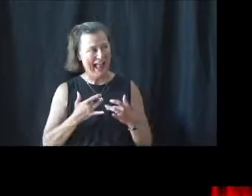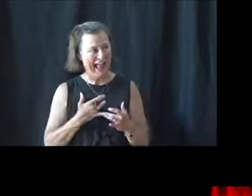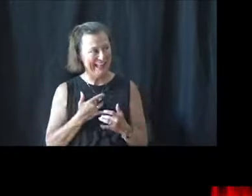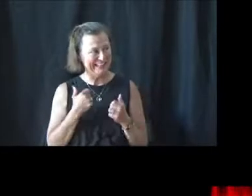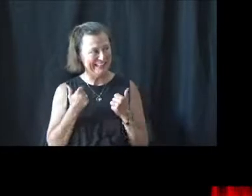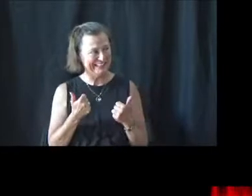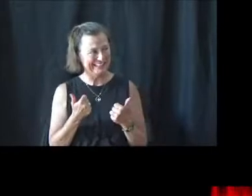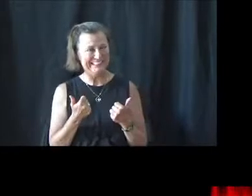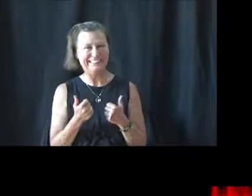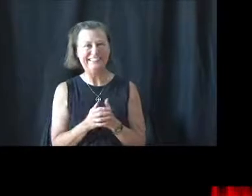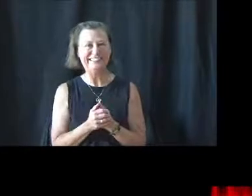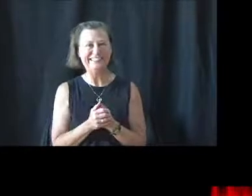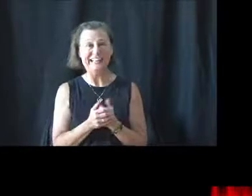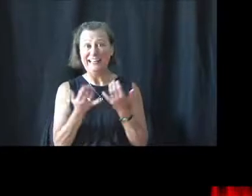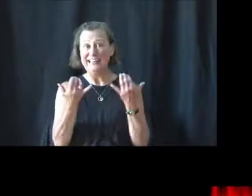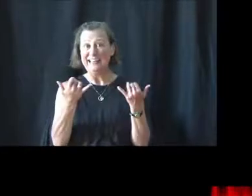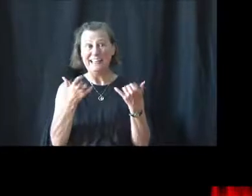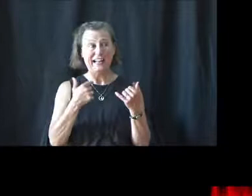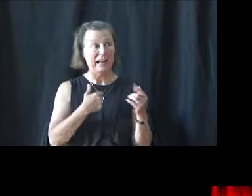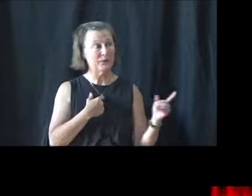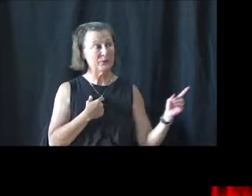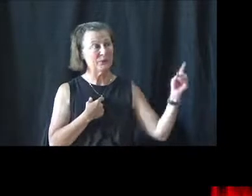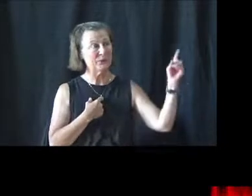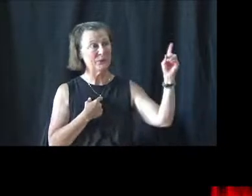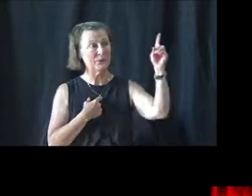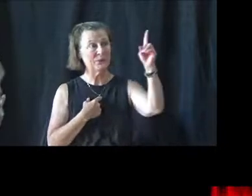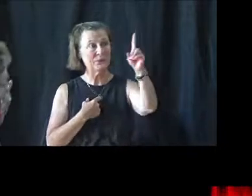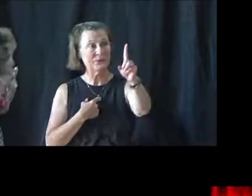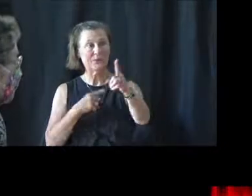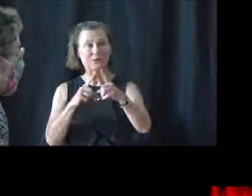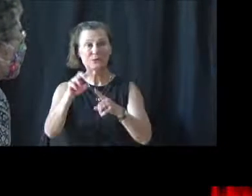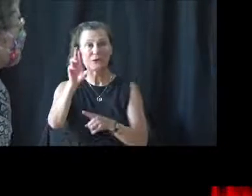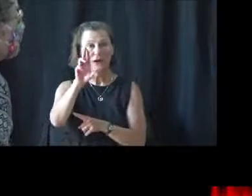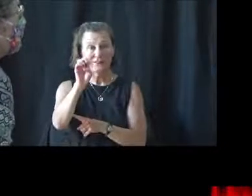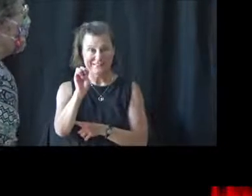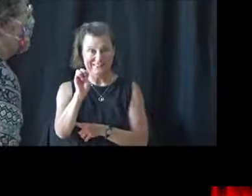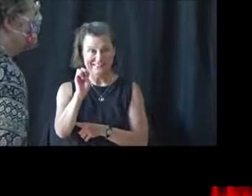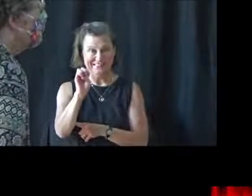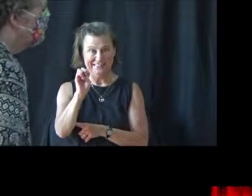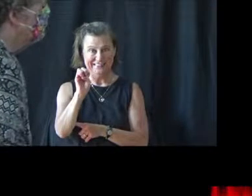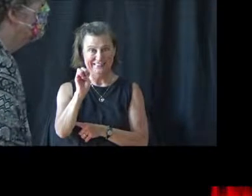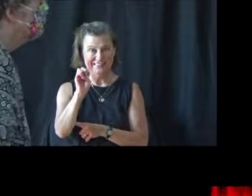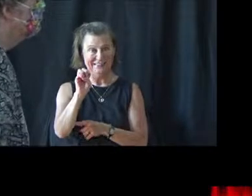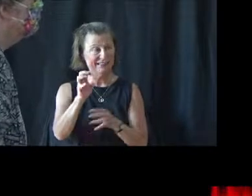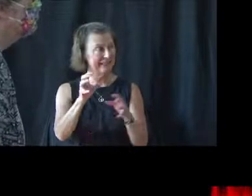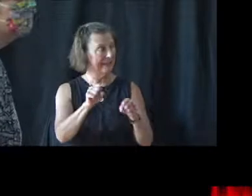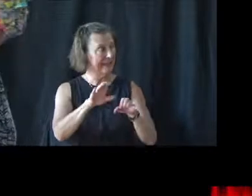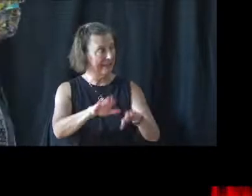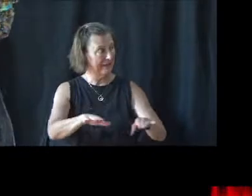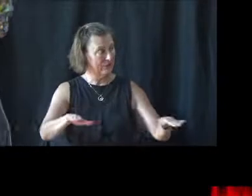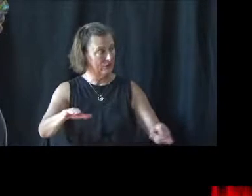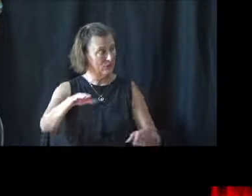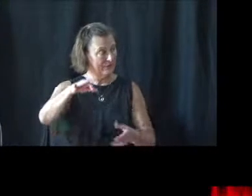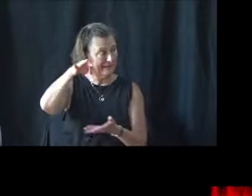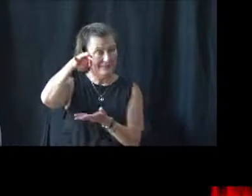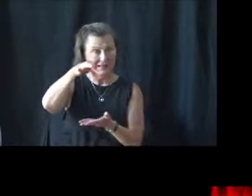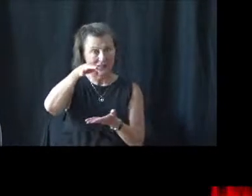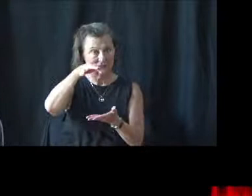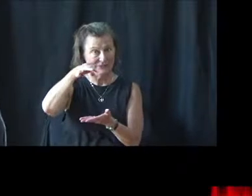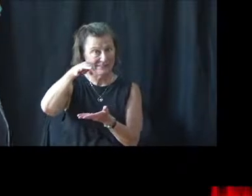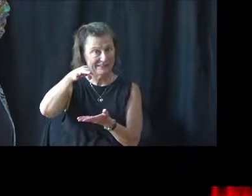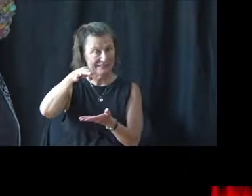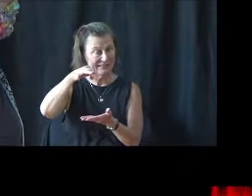Excited. All right, guys, we're going to go back into the RE department now. We're going to take the children's chalice.